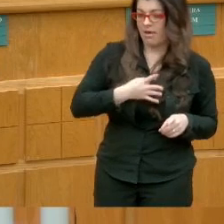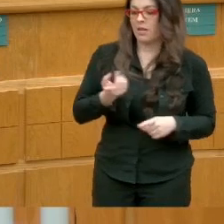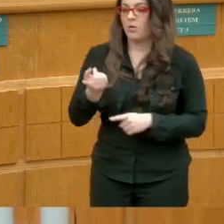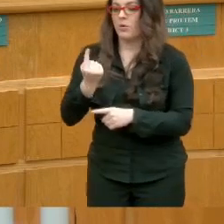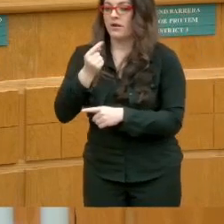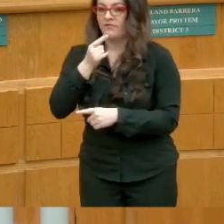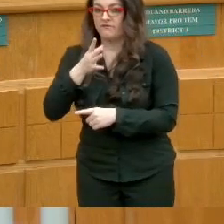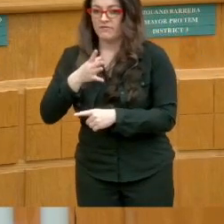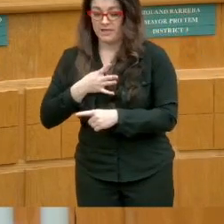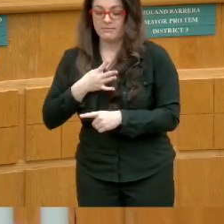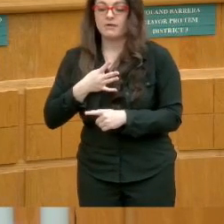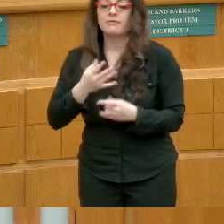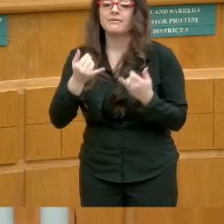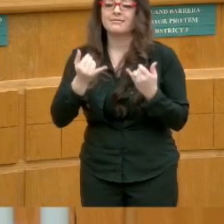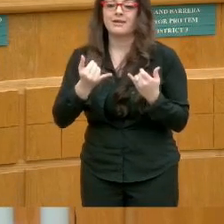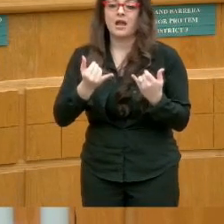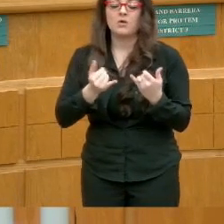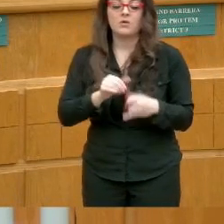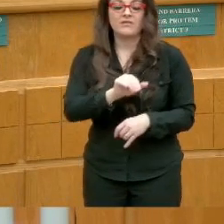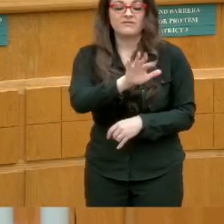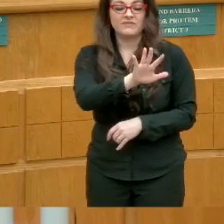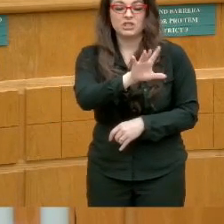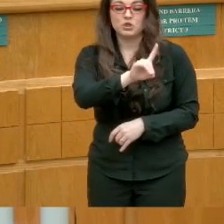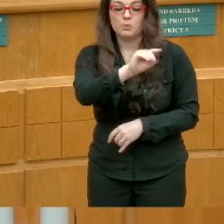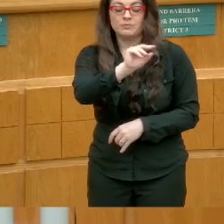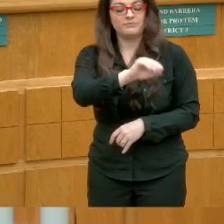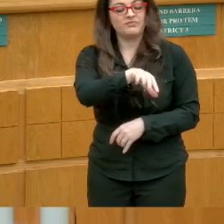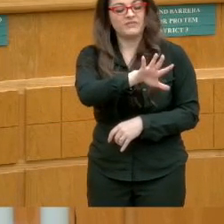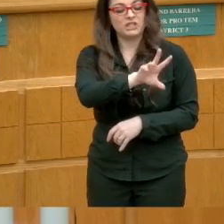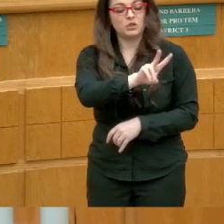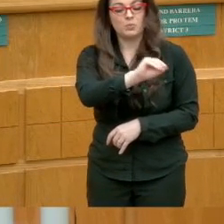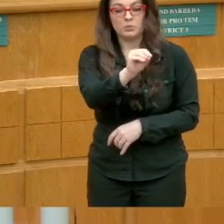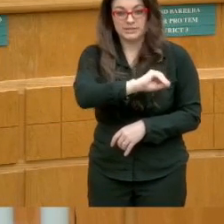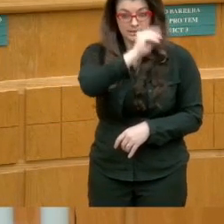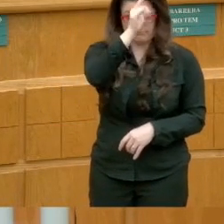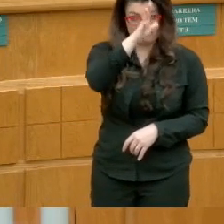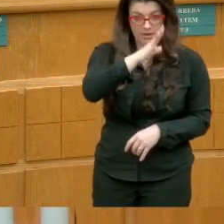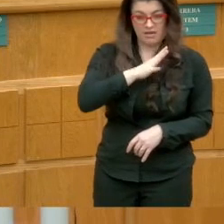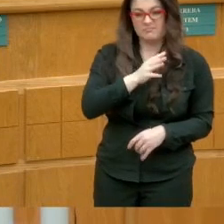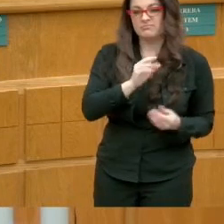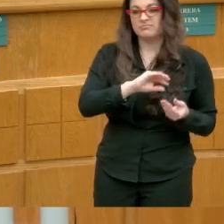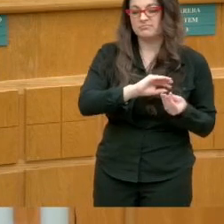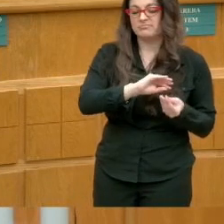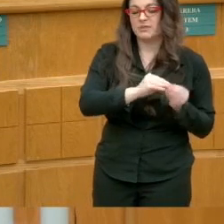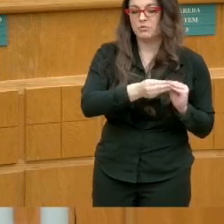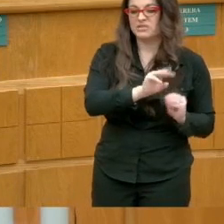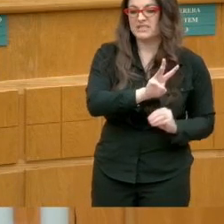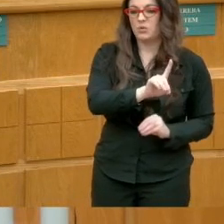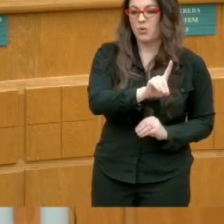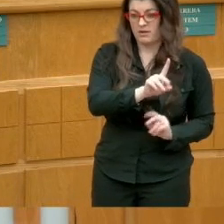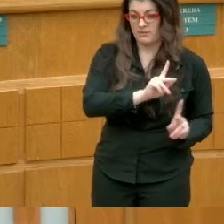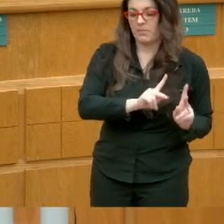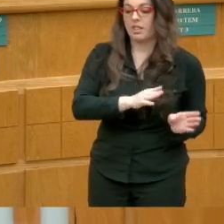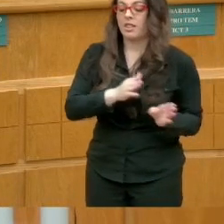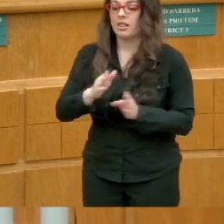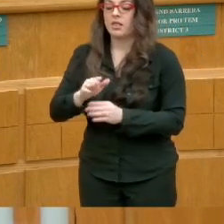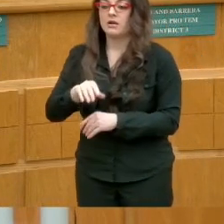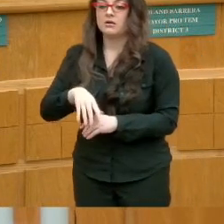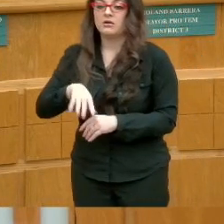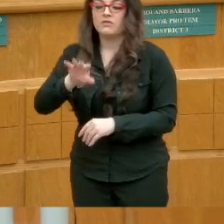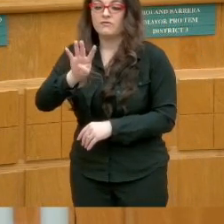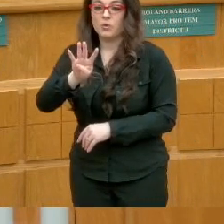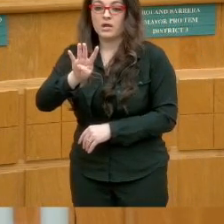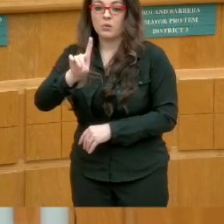of 52% or 61 male persons that have had or have COVID, and then 48% or